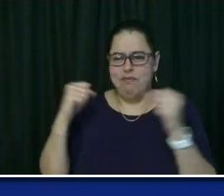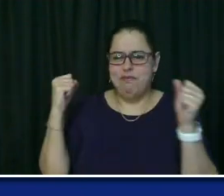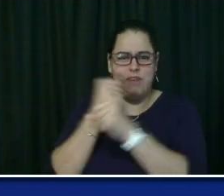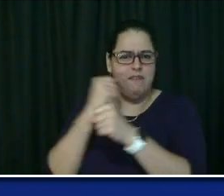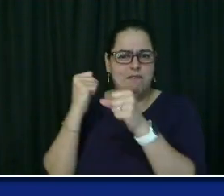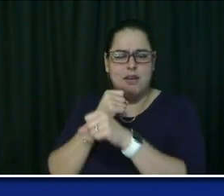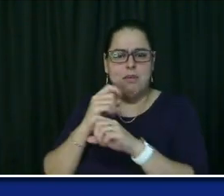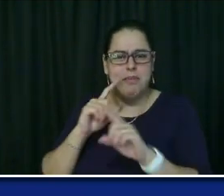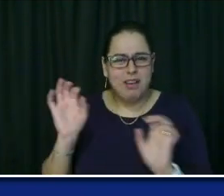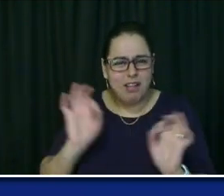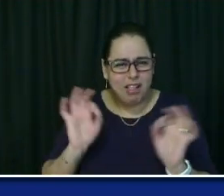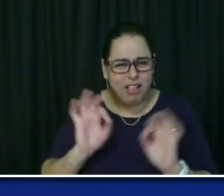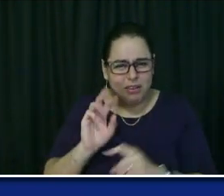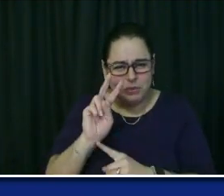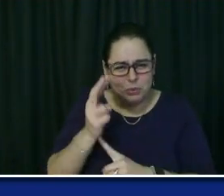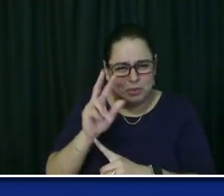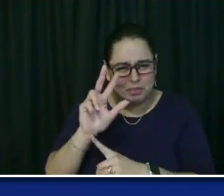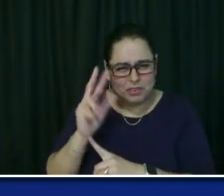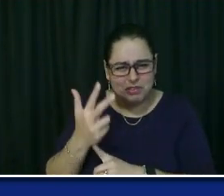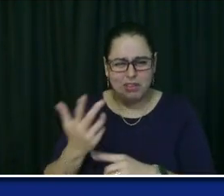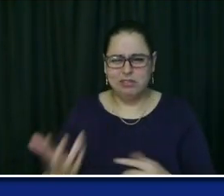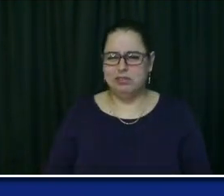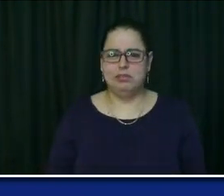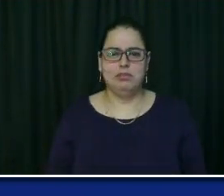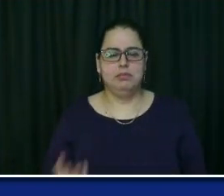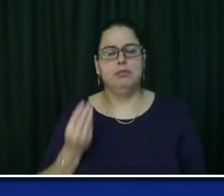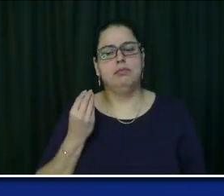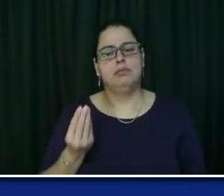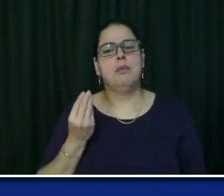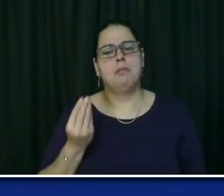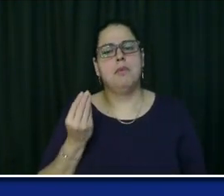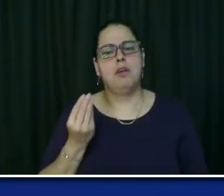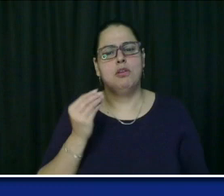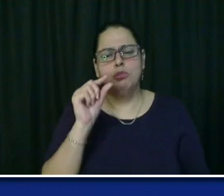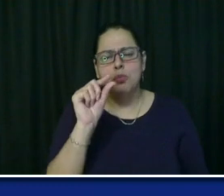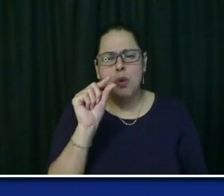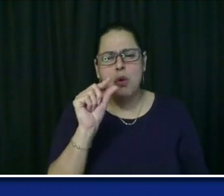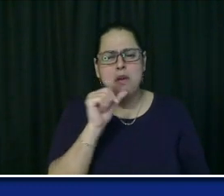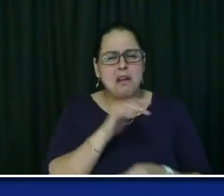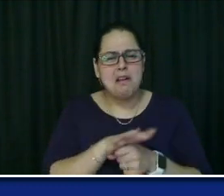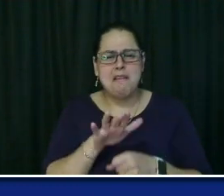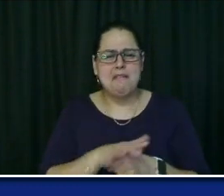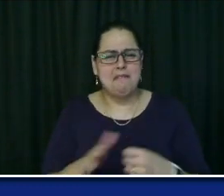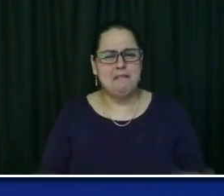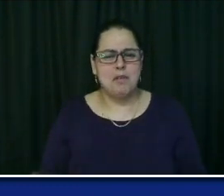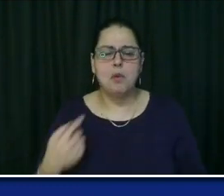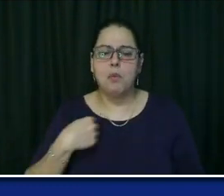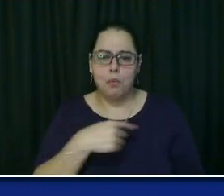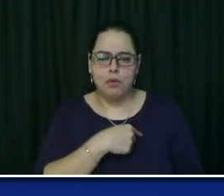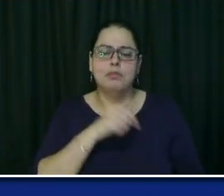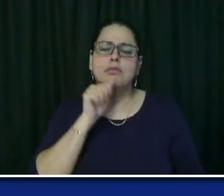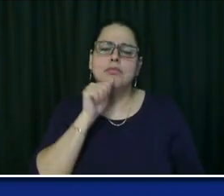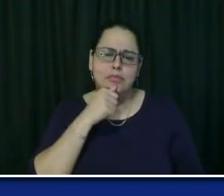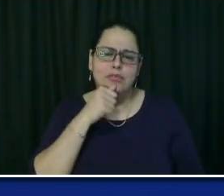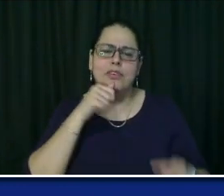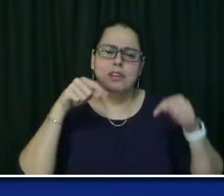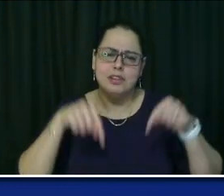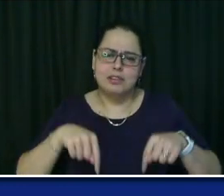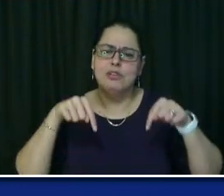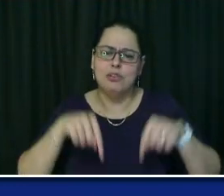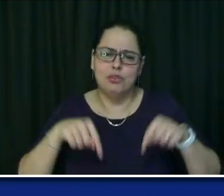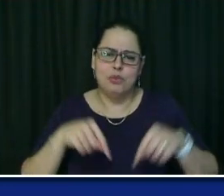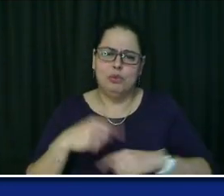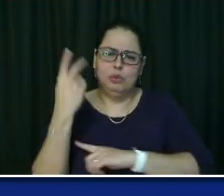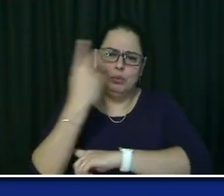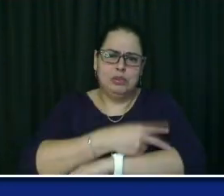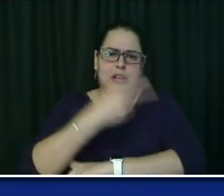in the community, separate and distinct from this, but we suffered, the royal we of Westchester County suffered when Hurricane